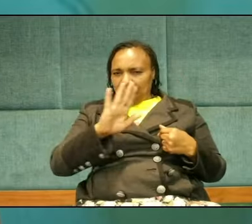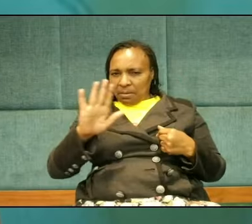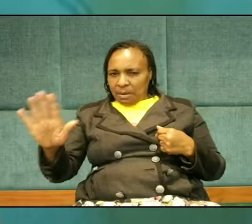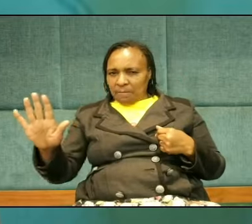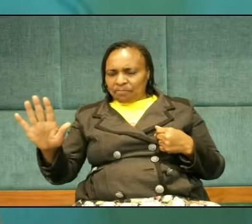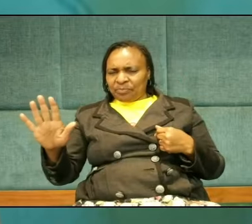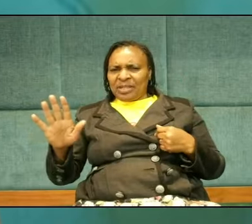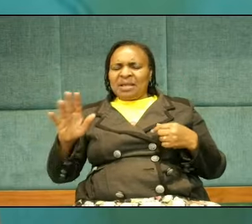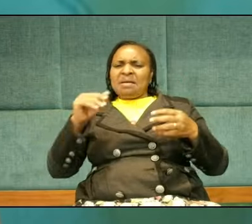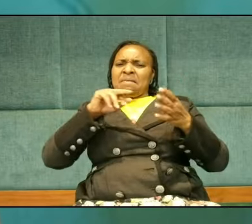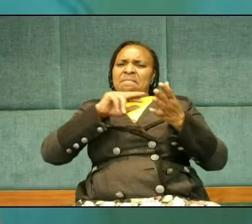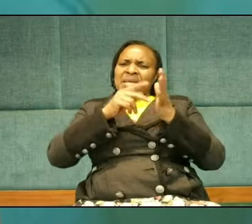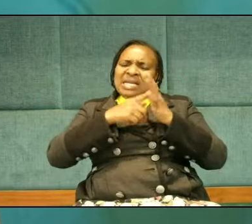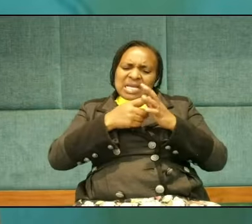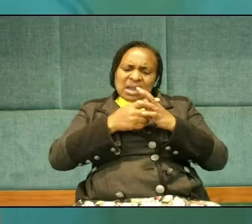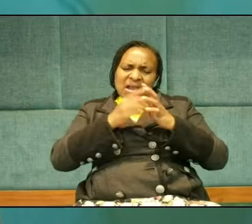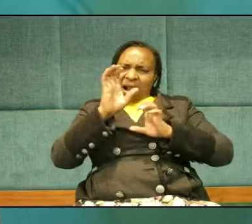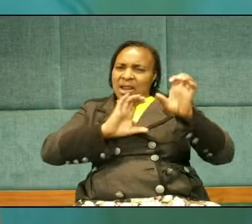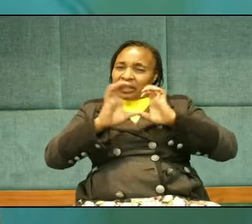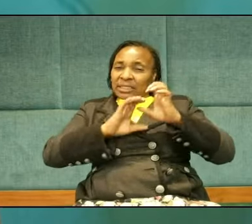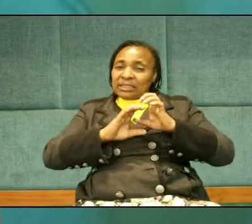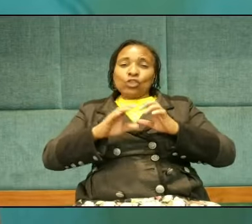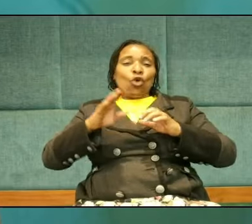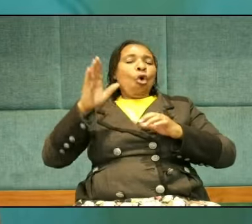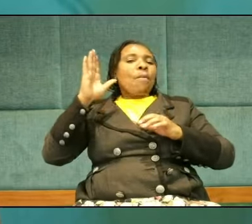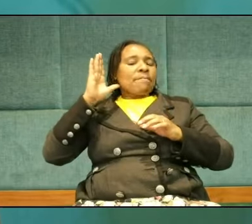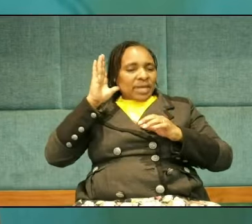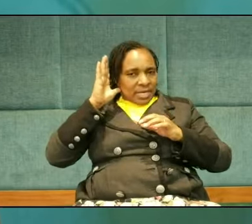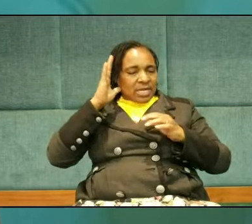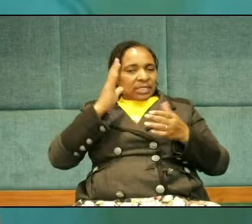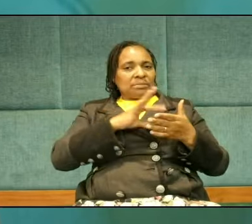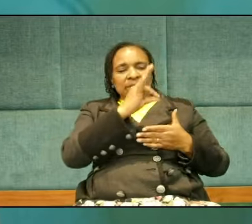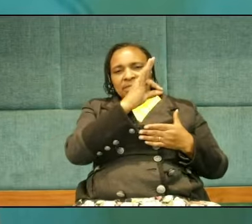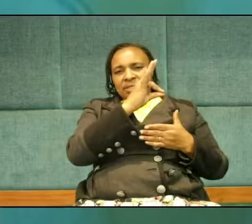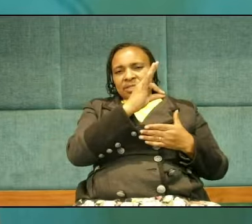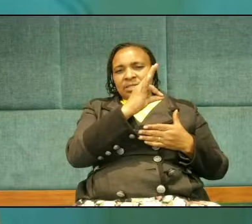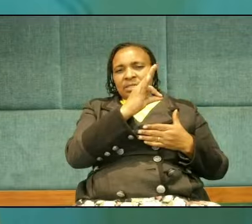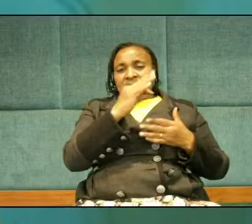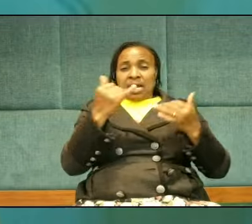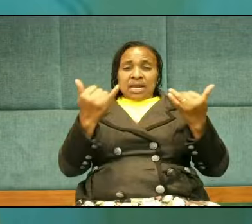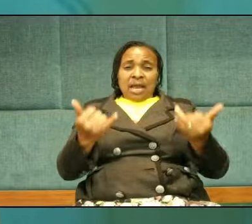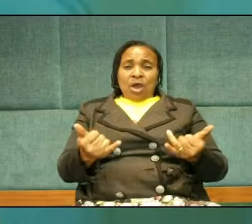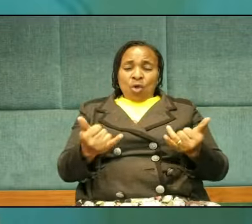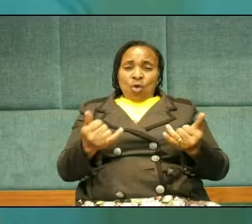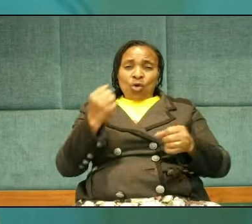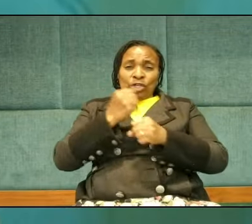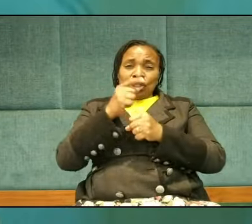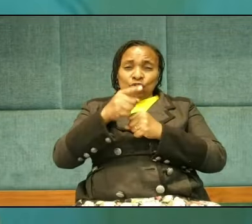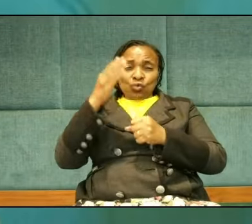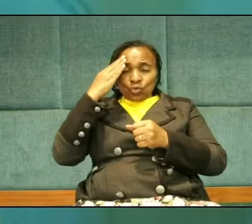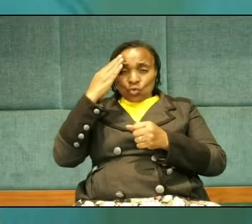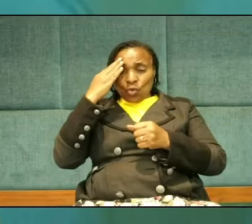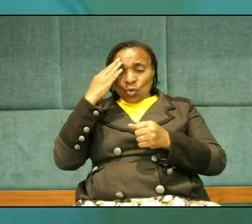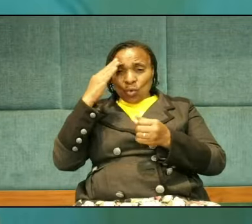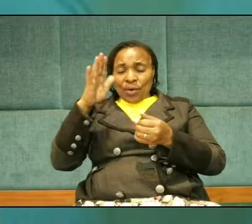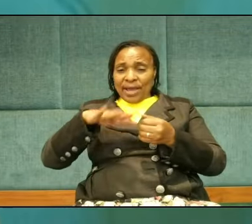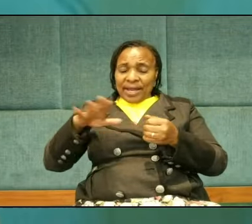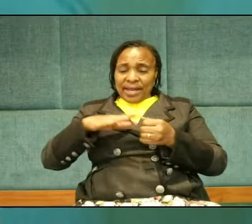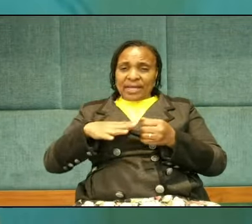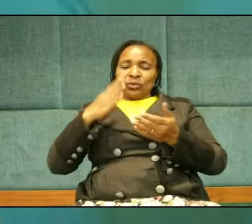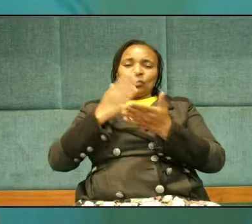needs to be characterized by an obedience spirit. Now, the Did You Know section really takes us